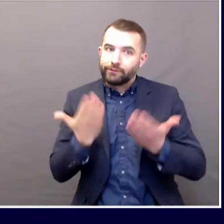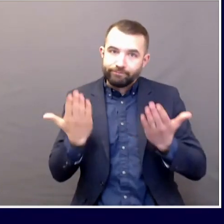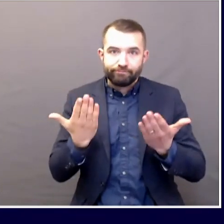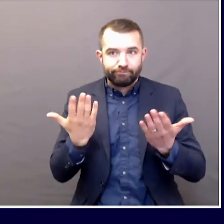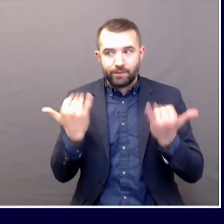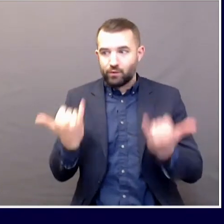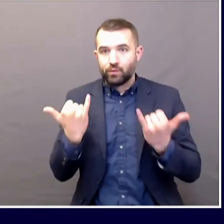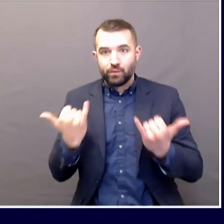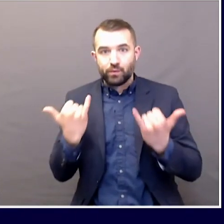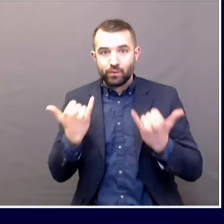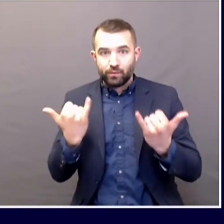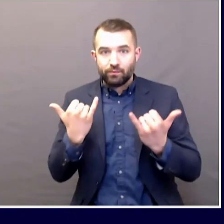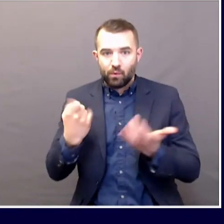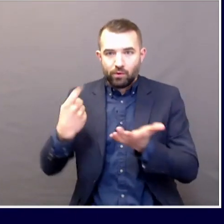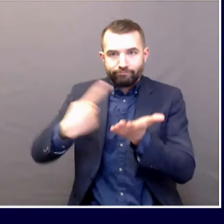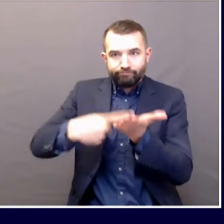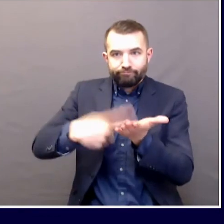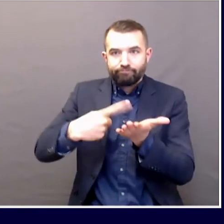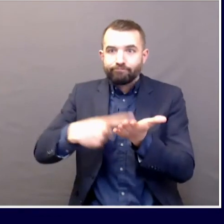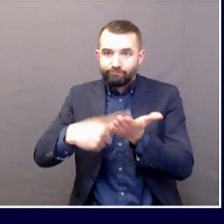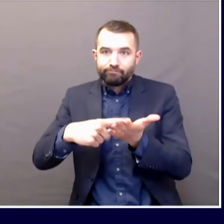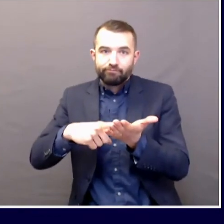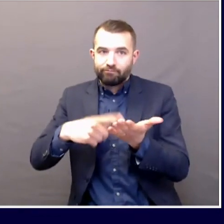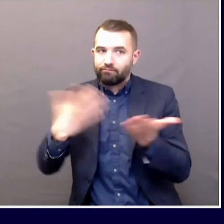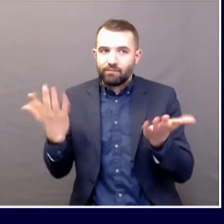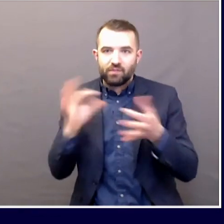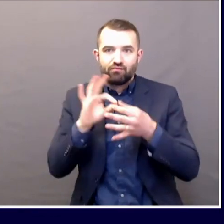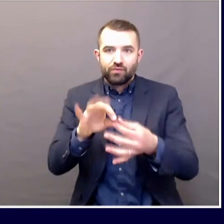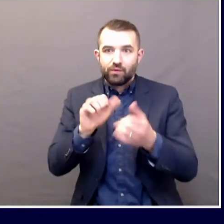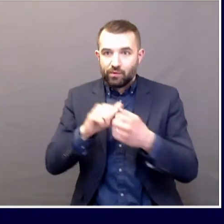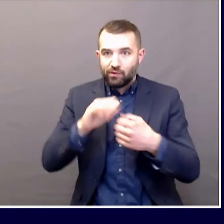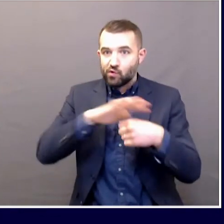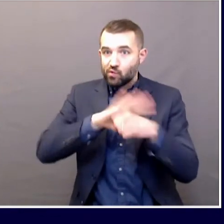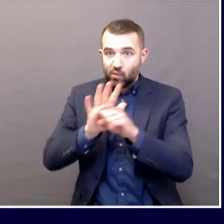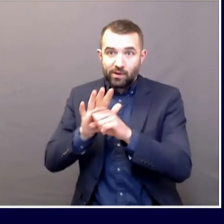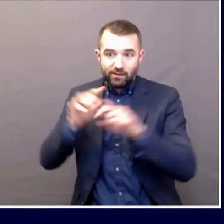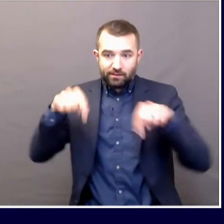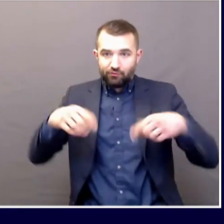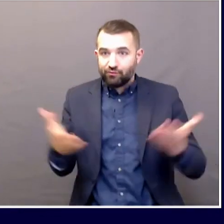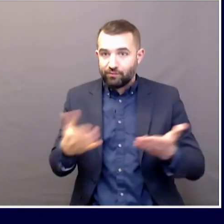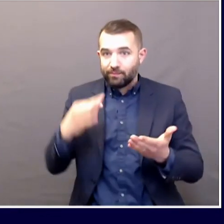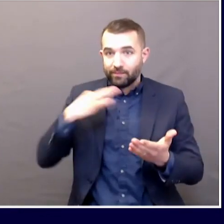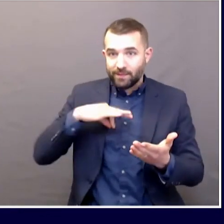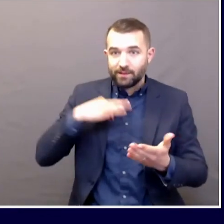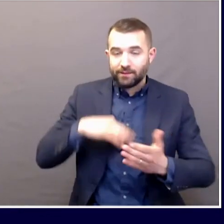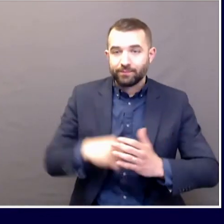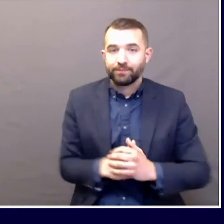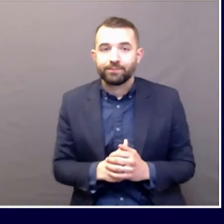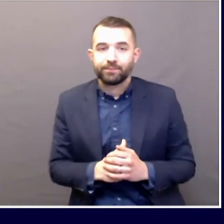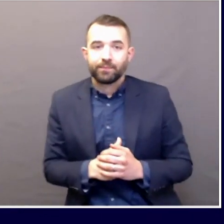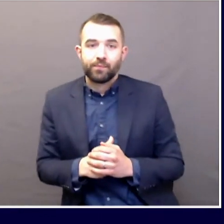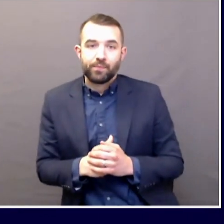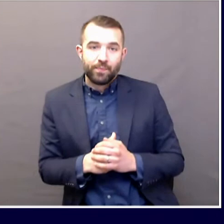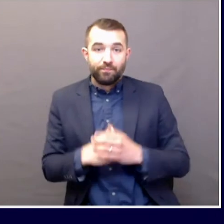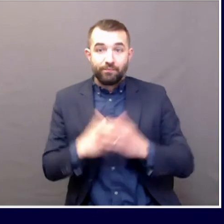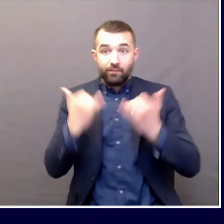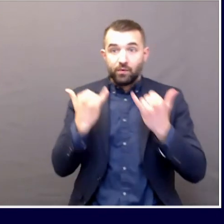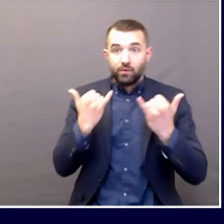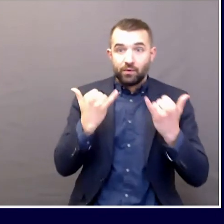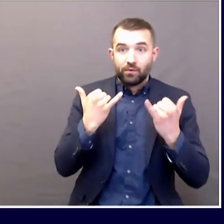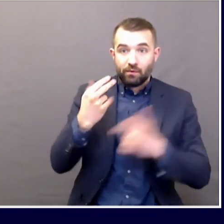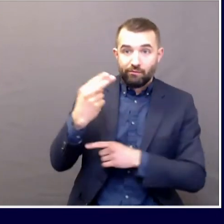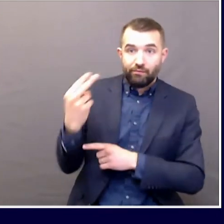talk about where we are with all things COVID-19 for the entire state of Maine for today,